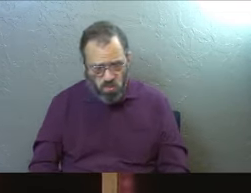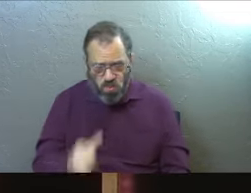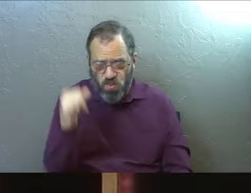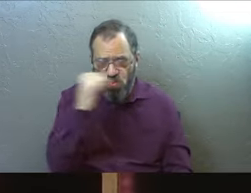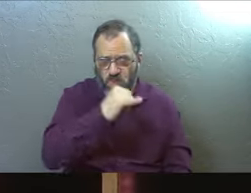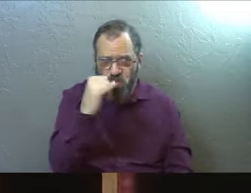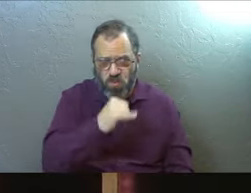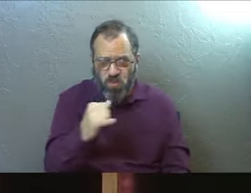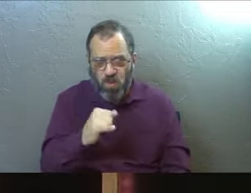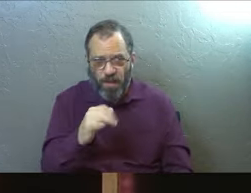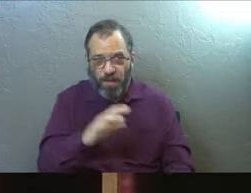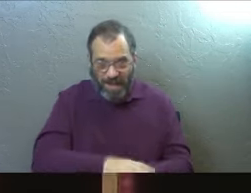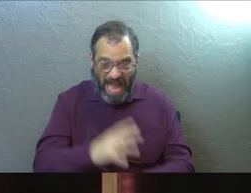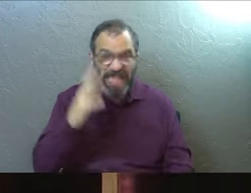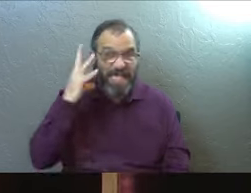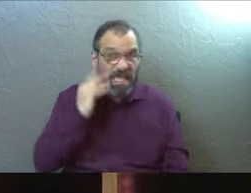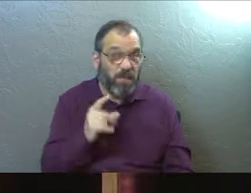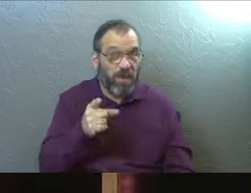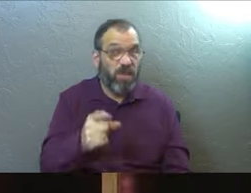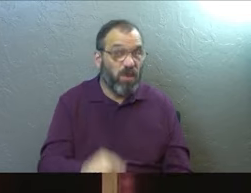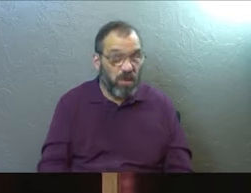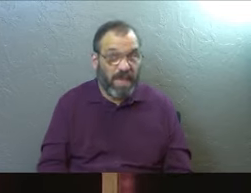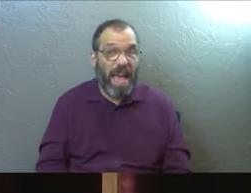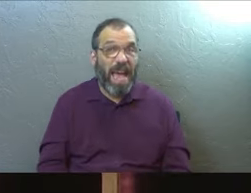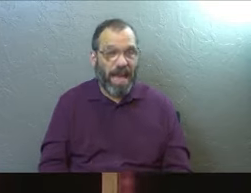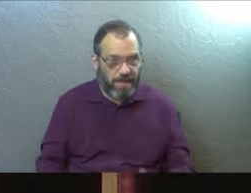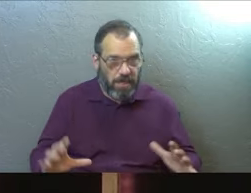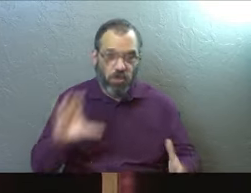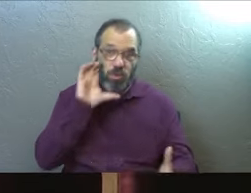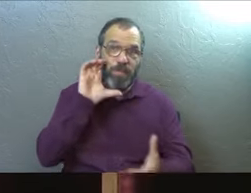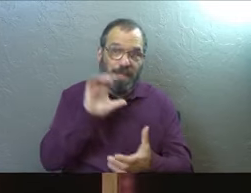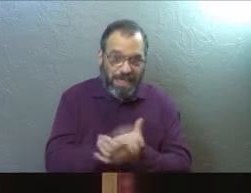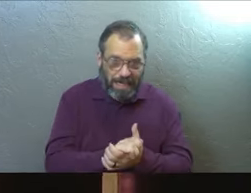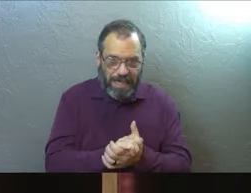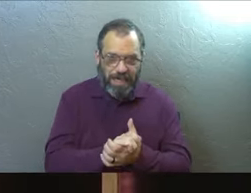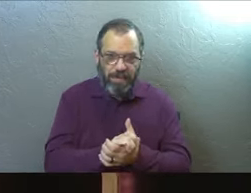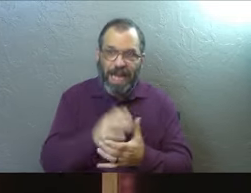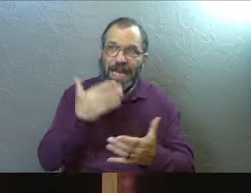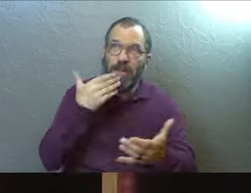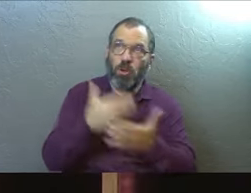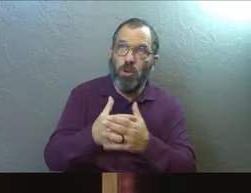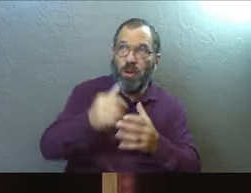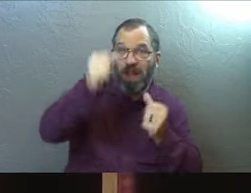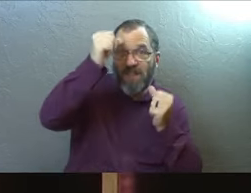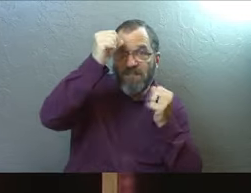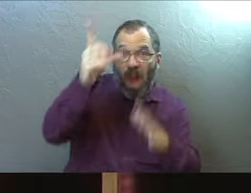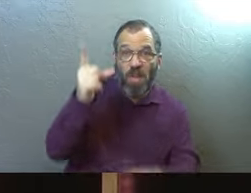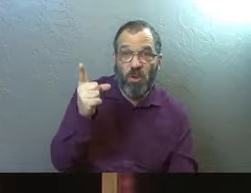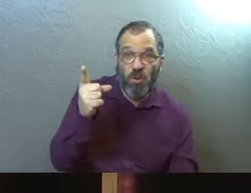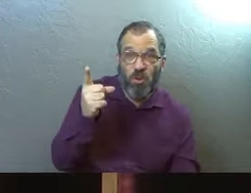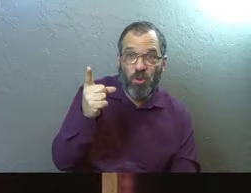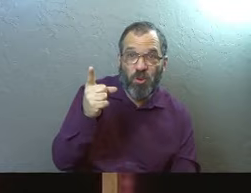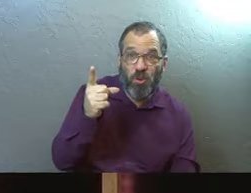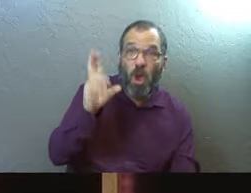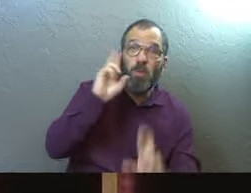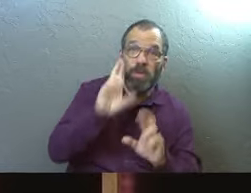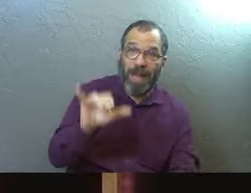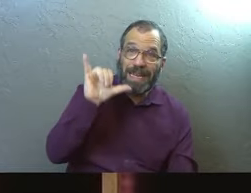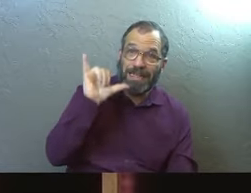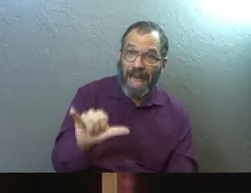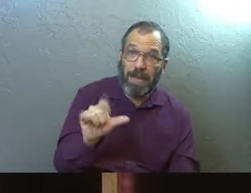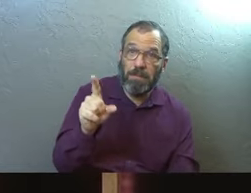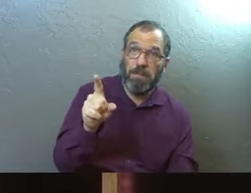And that's a journey for you to come to believe in a good father in your life. Respect